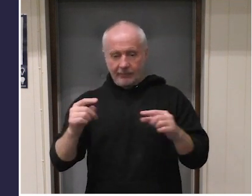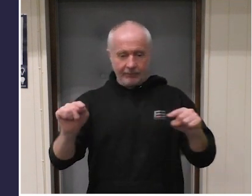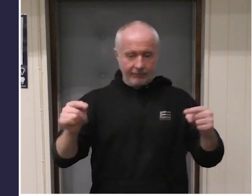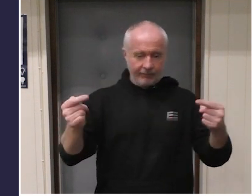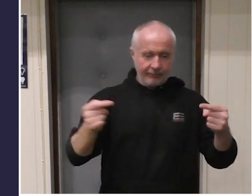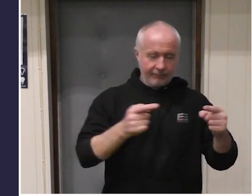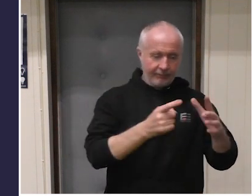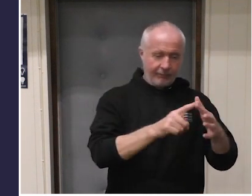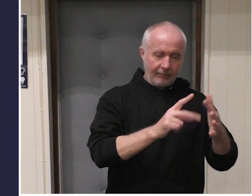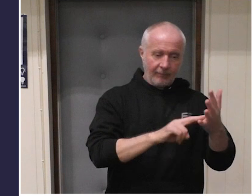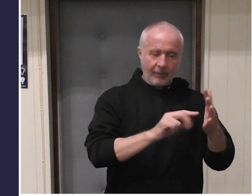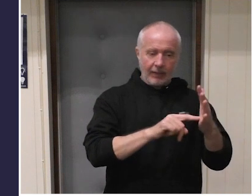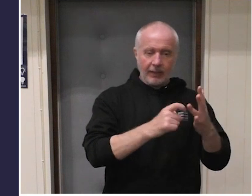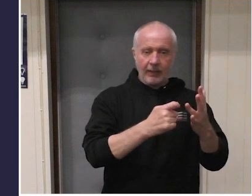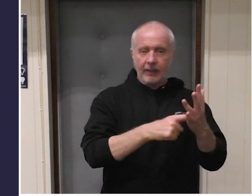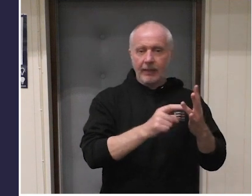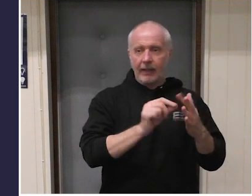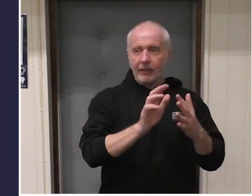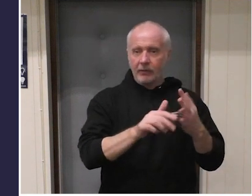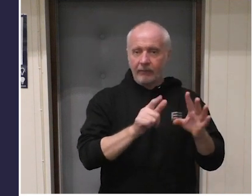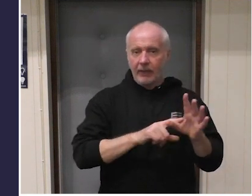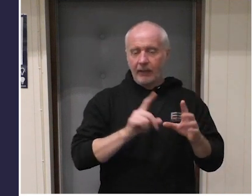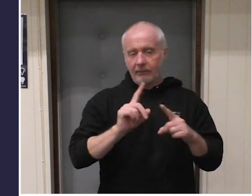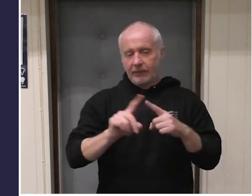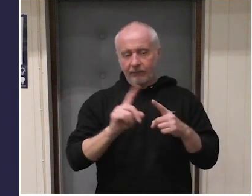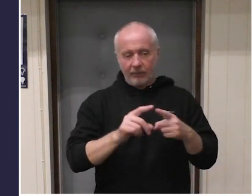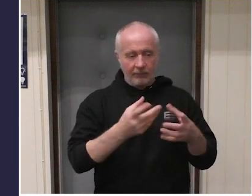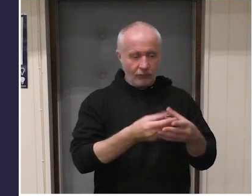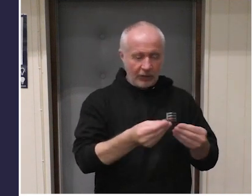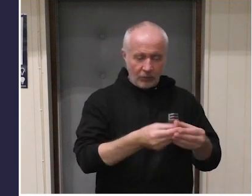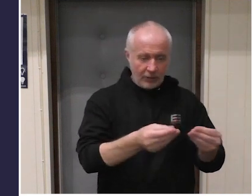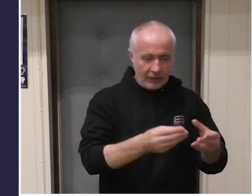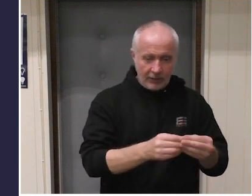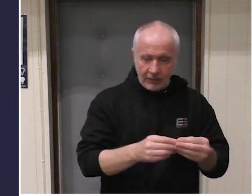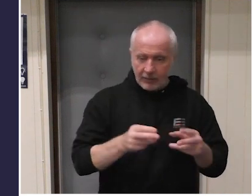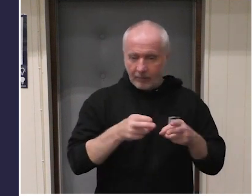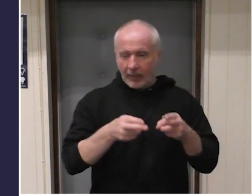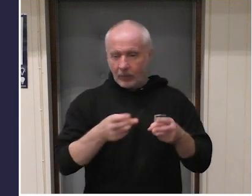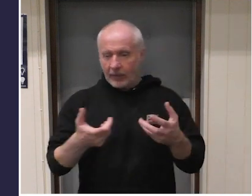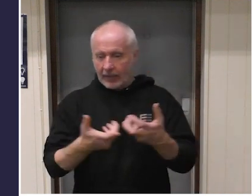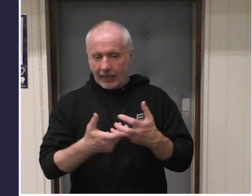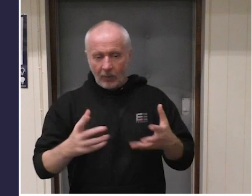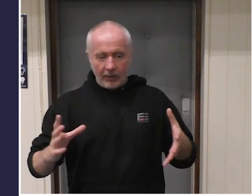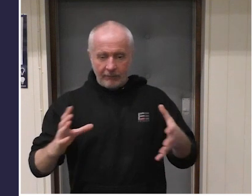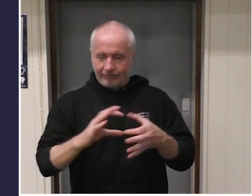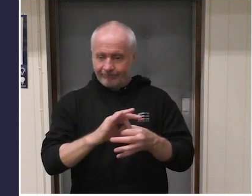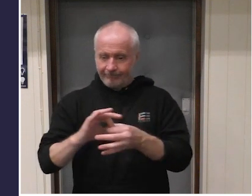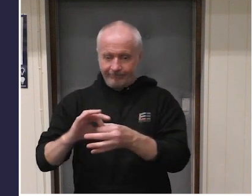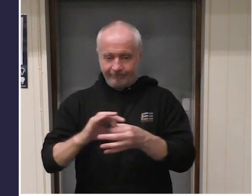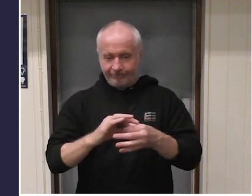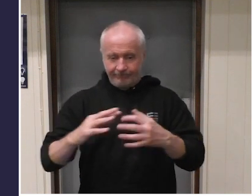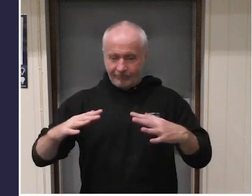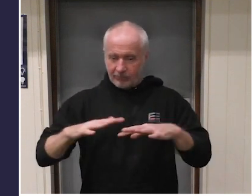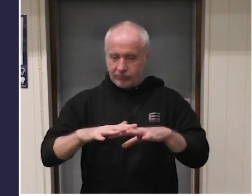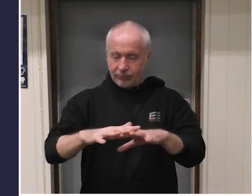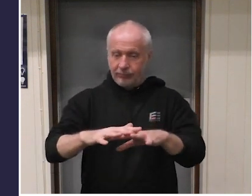about, which tell us about different redundancies and pathways and how it interacts with stochasticity, and